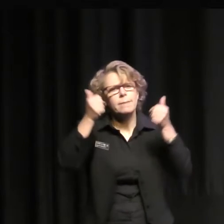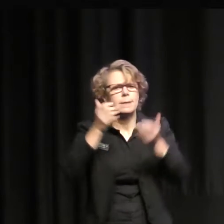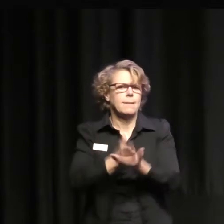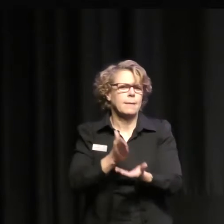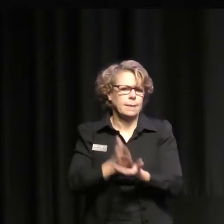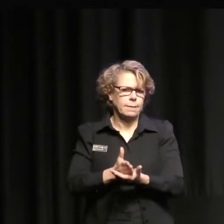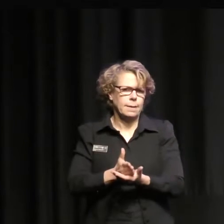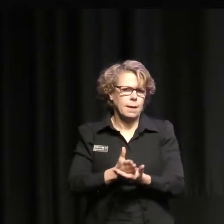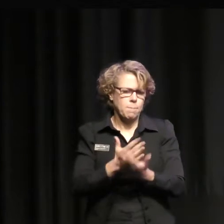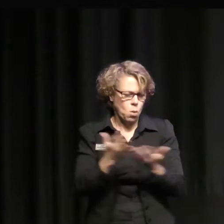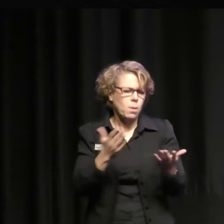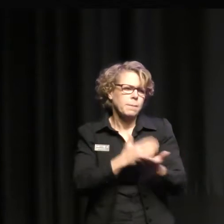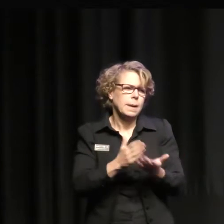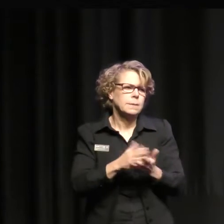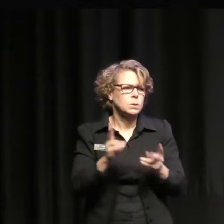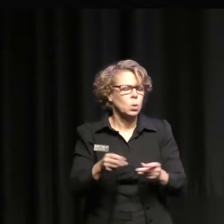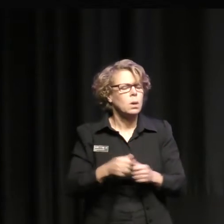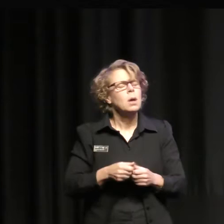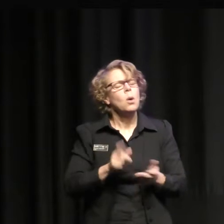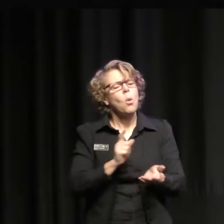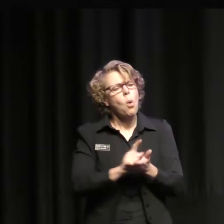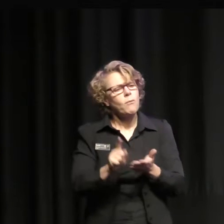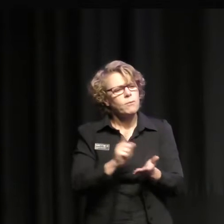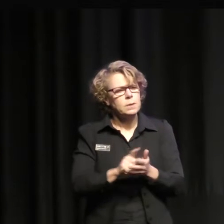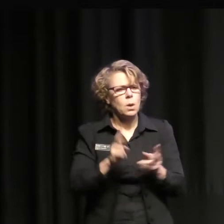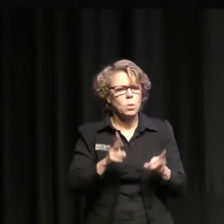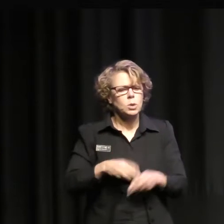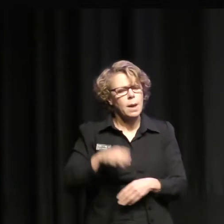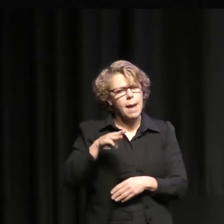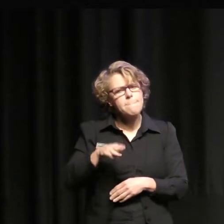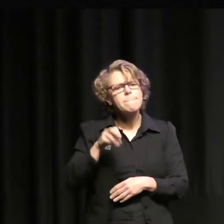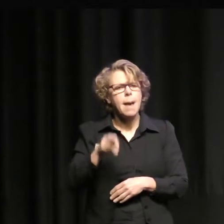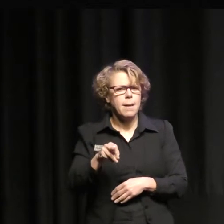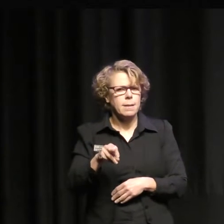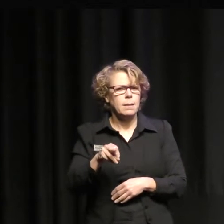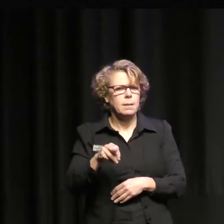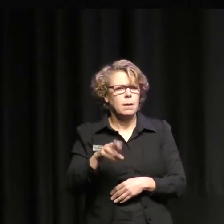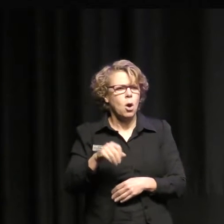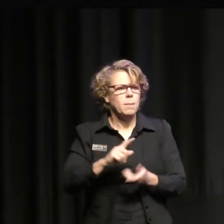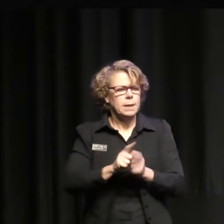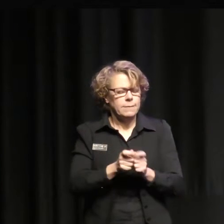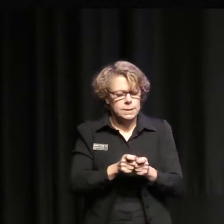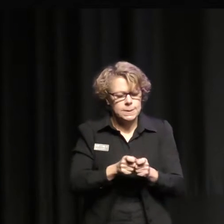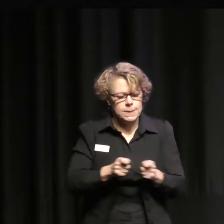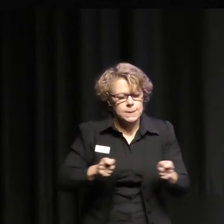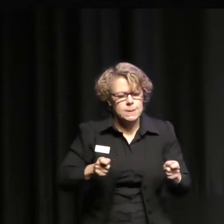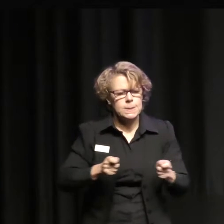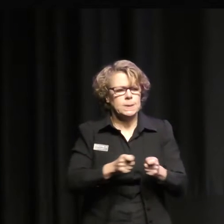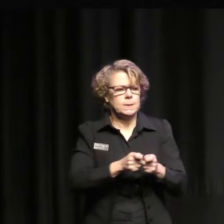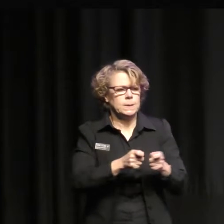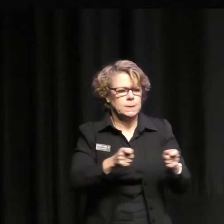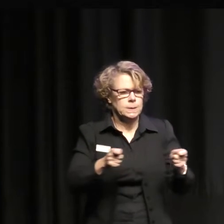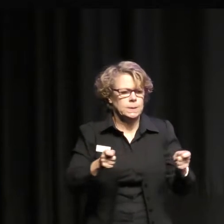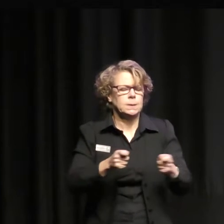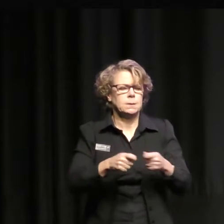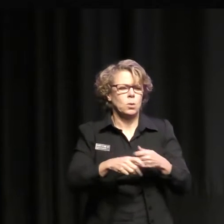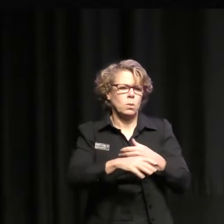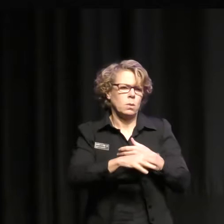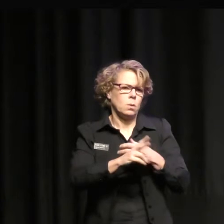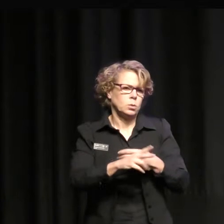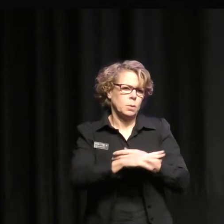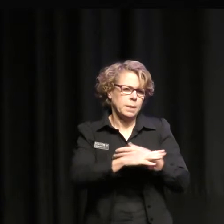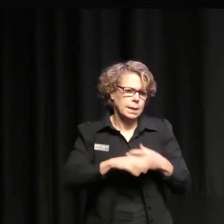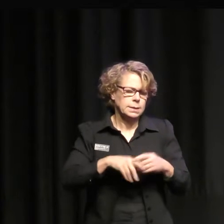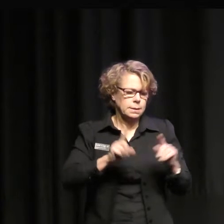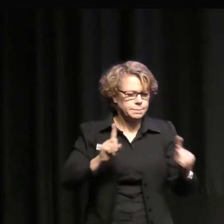And always, of course, human rights have been in tension, in conflict to a certain extent,